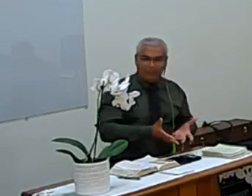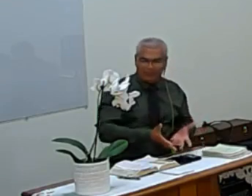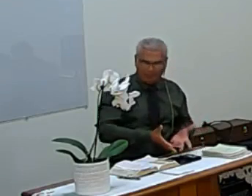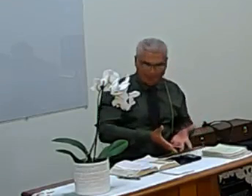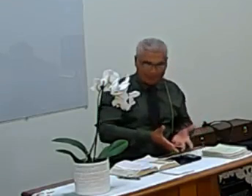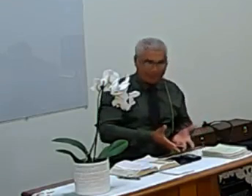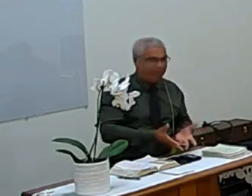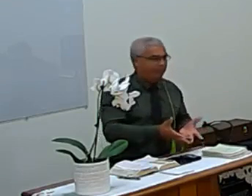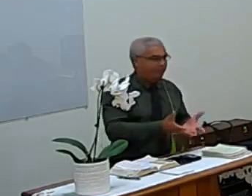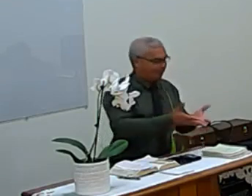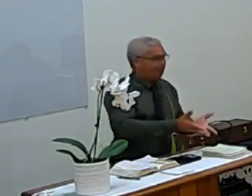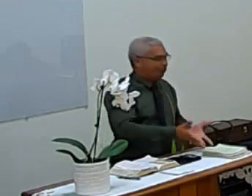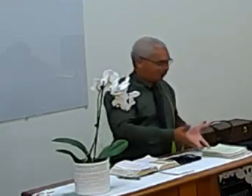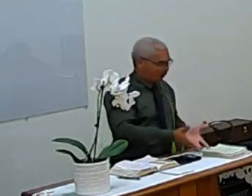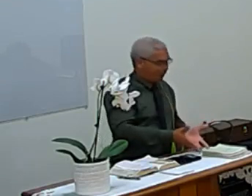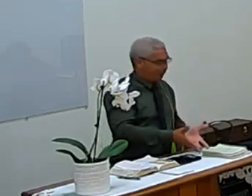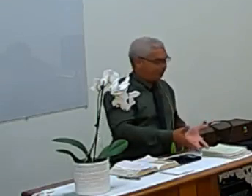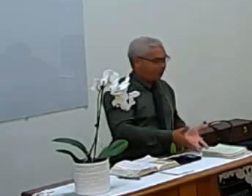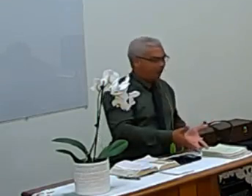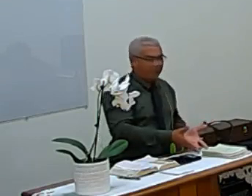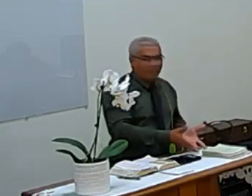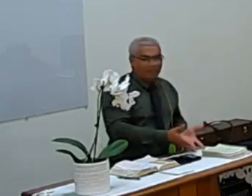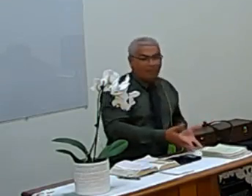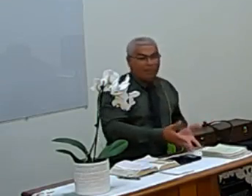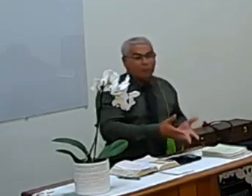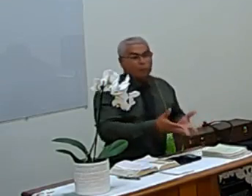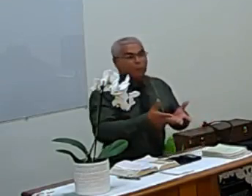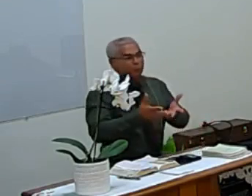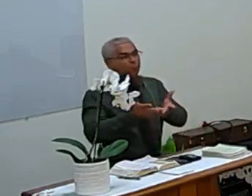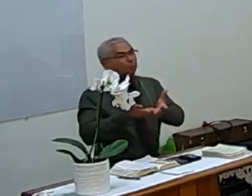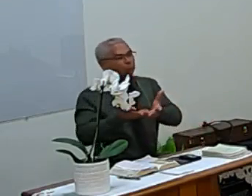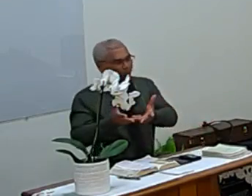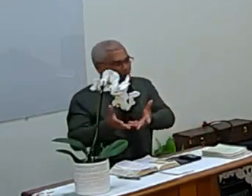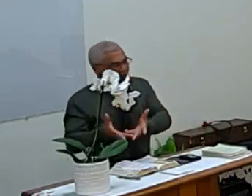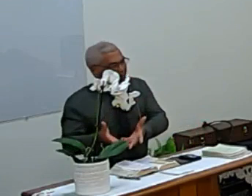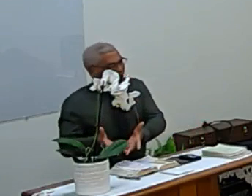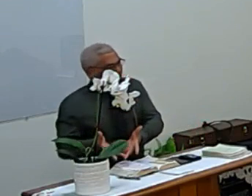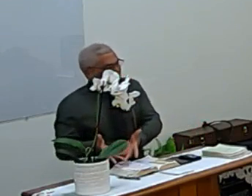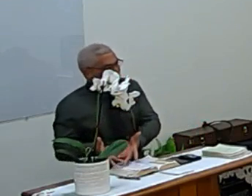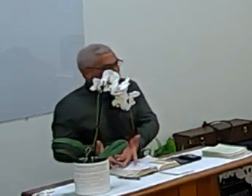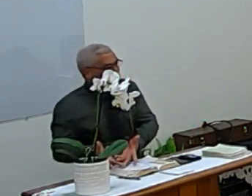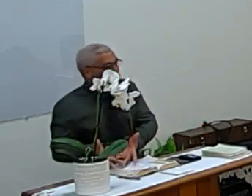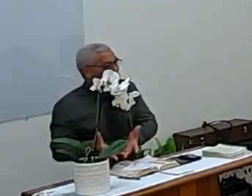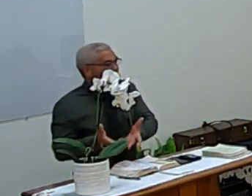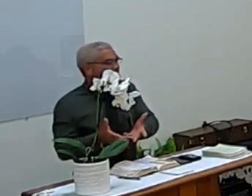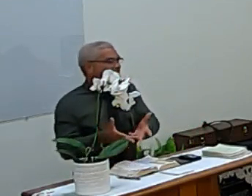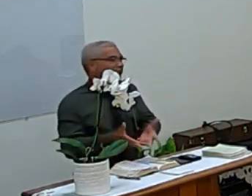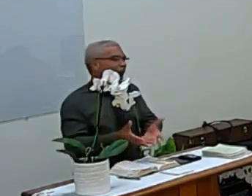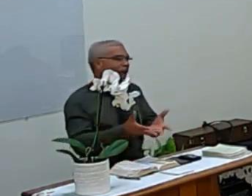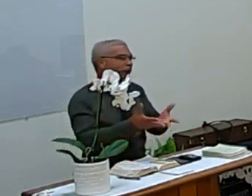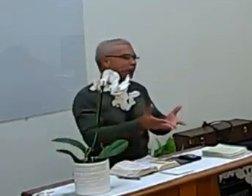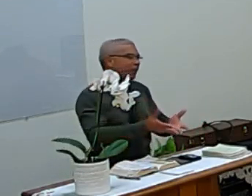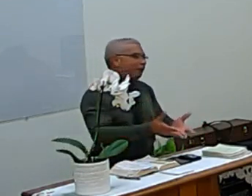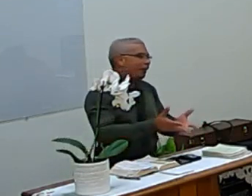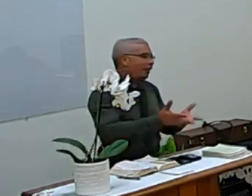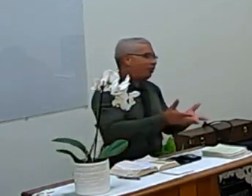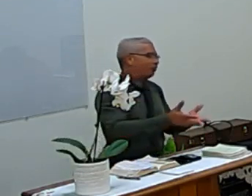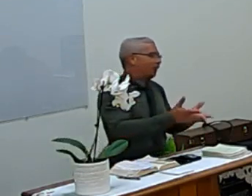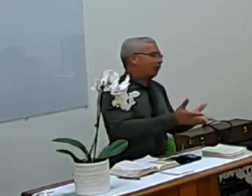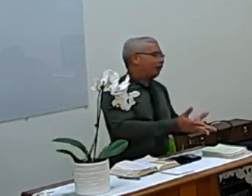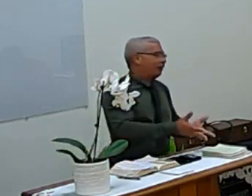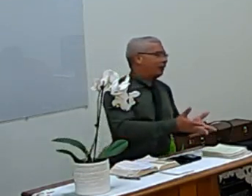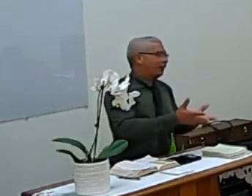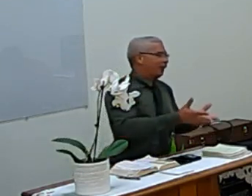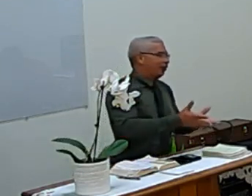of the wedding. He was a participant of the wedding. But when the groom arrived there,